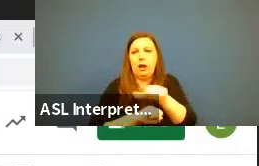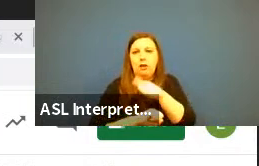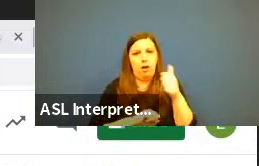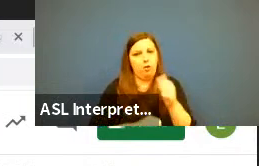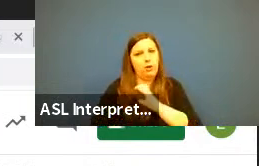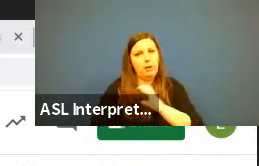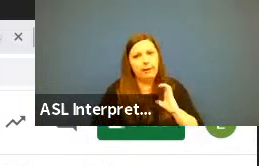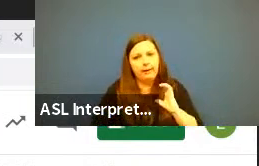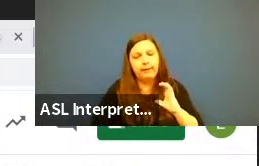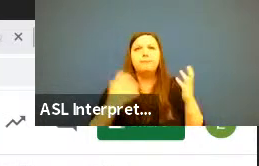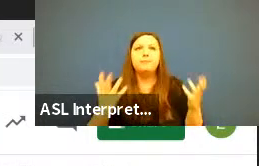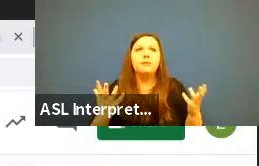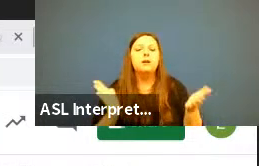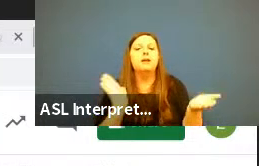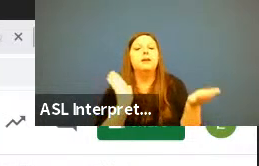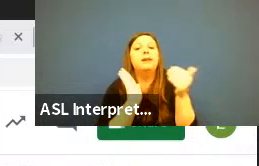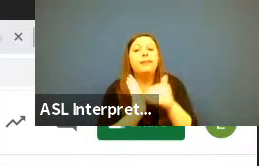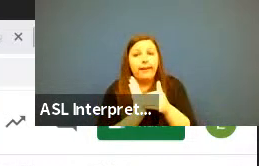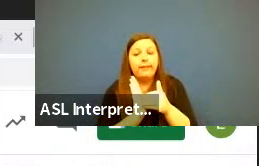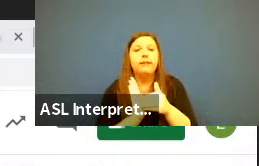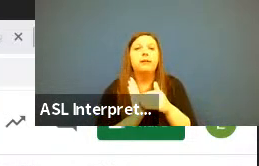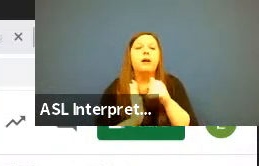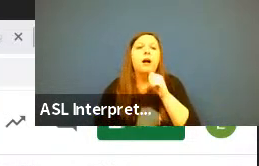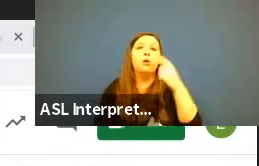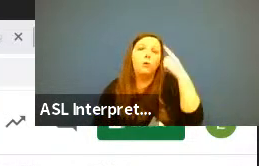Again, I don't think that we need to,